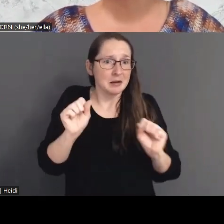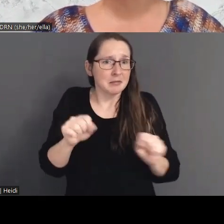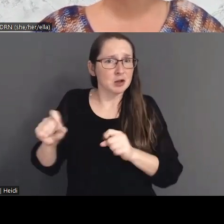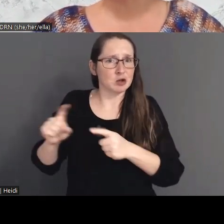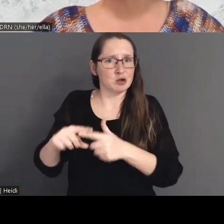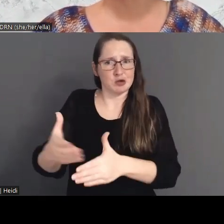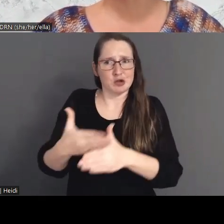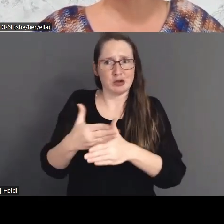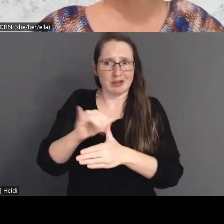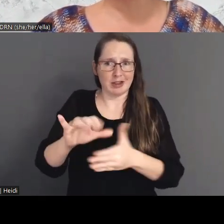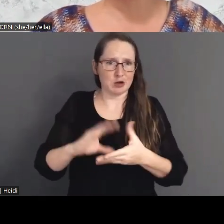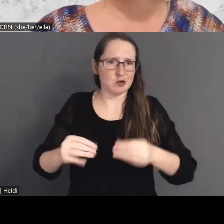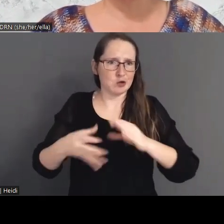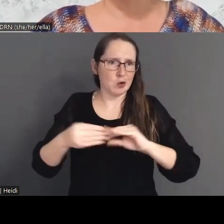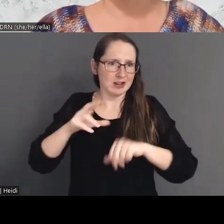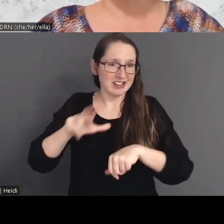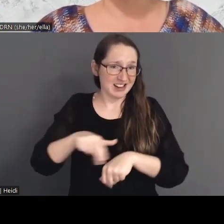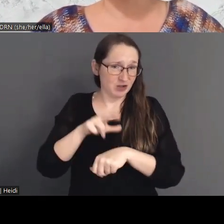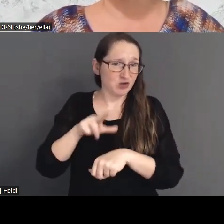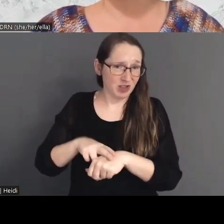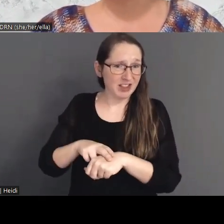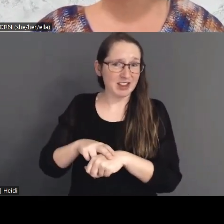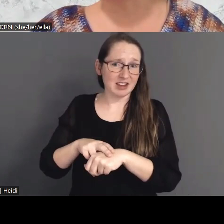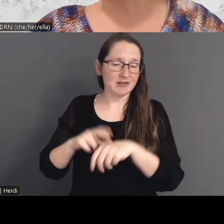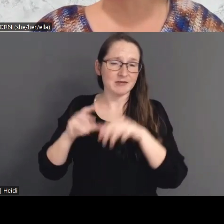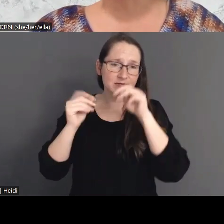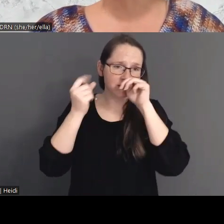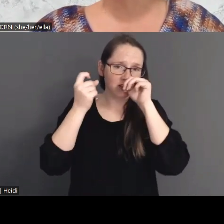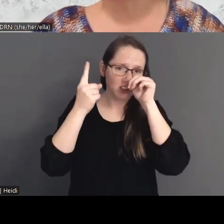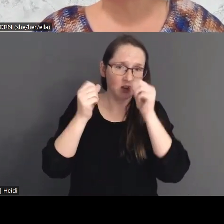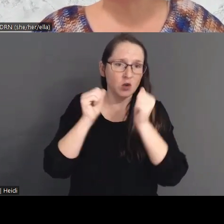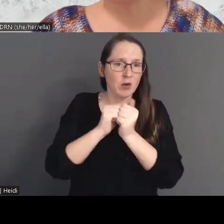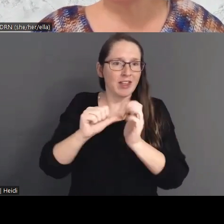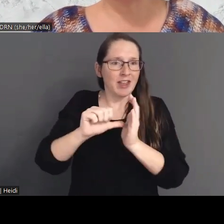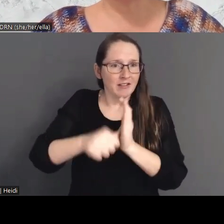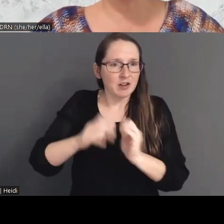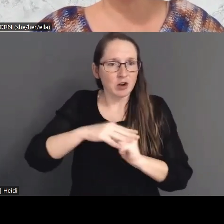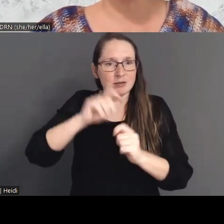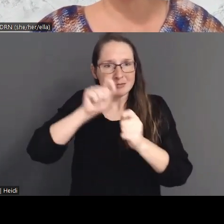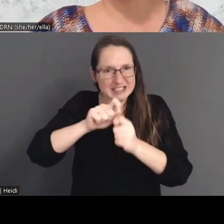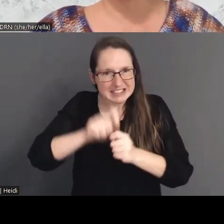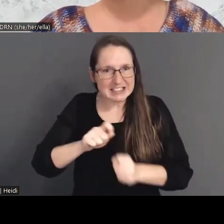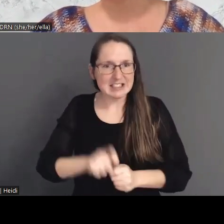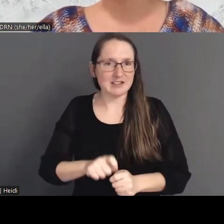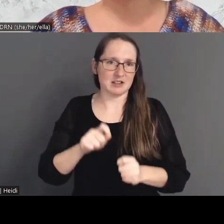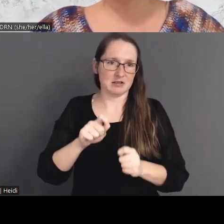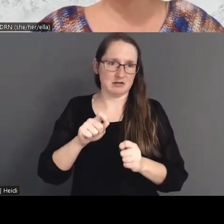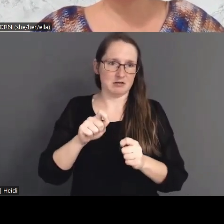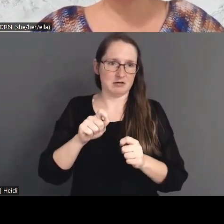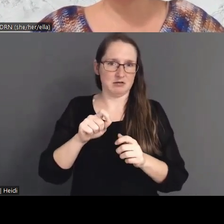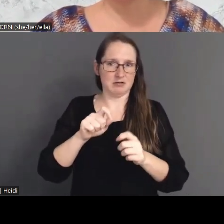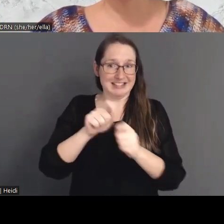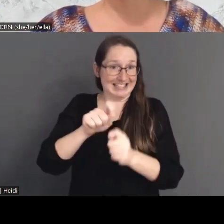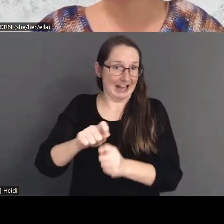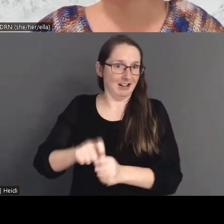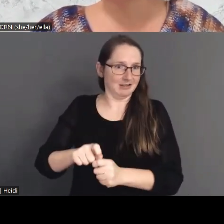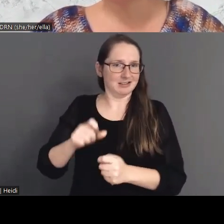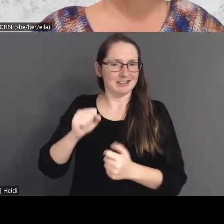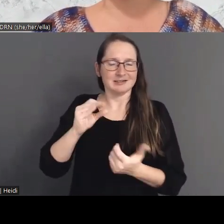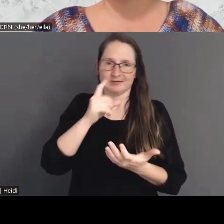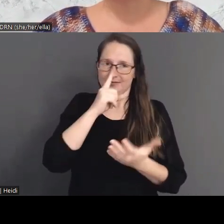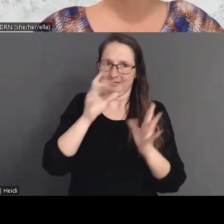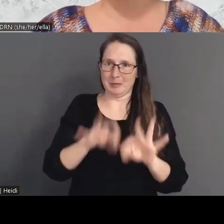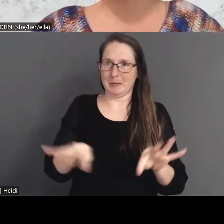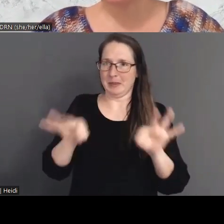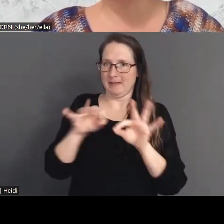share that story naturally, and with emphasis on certain details. So it's really